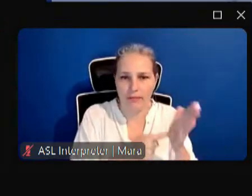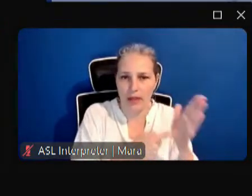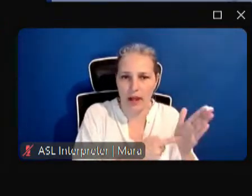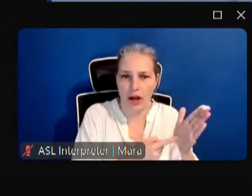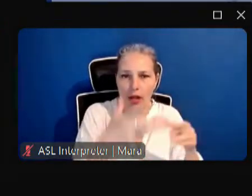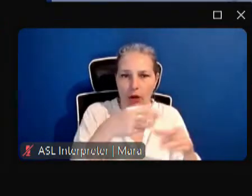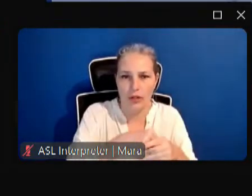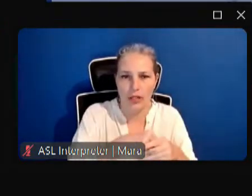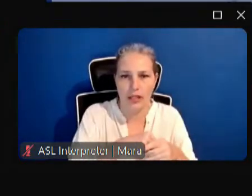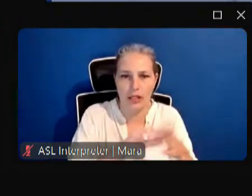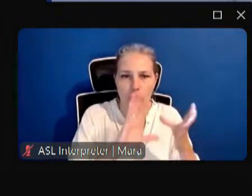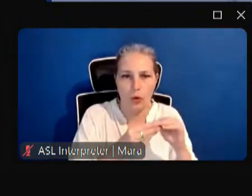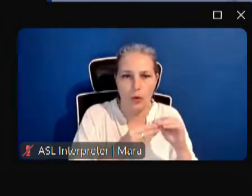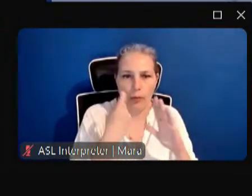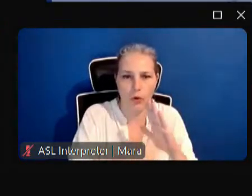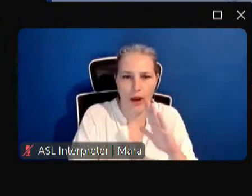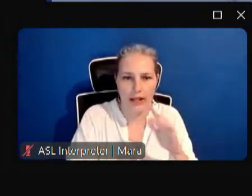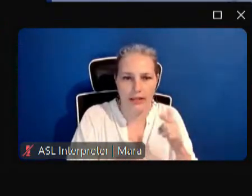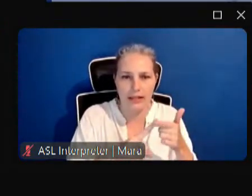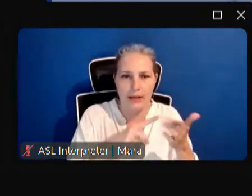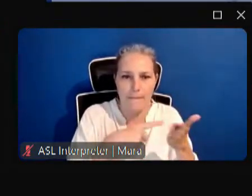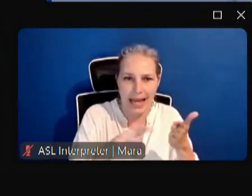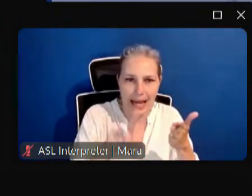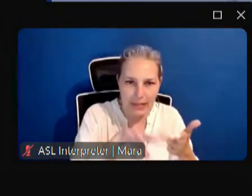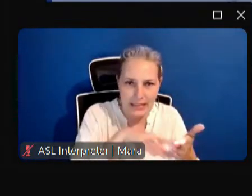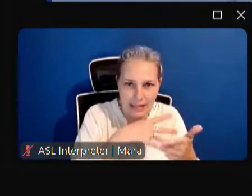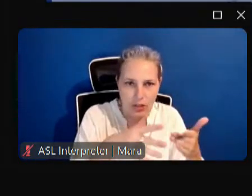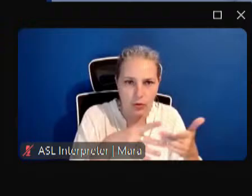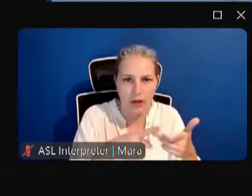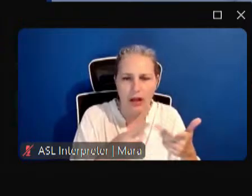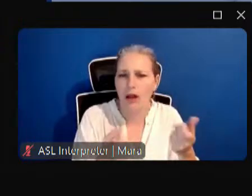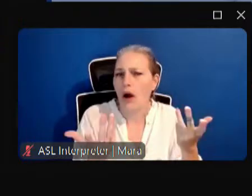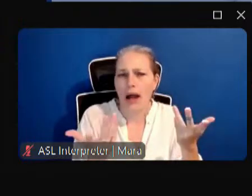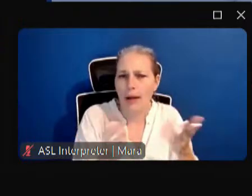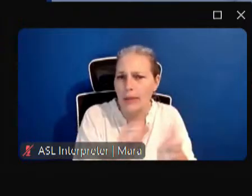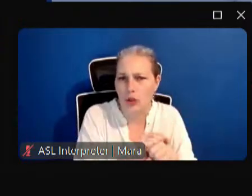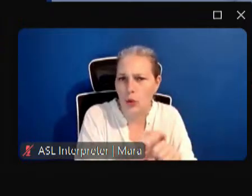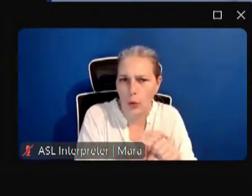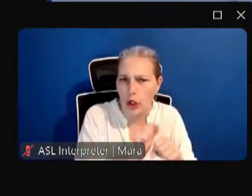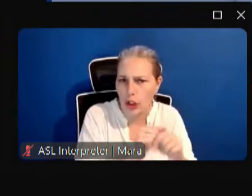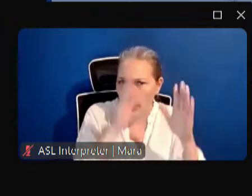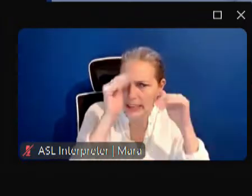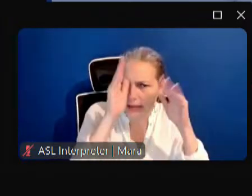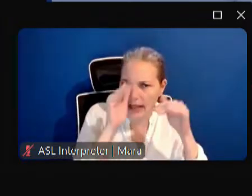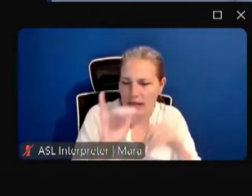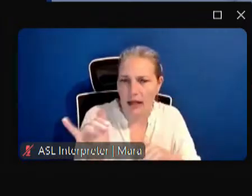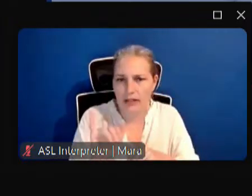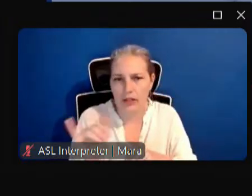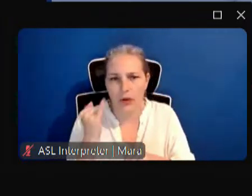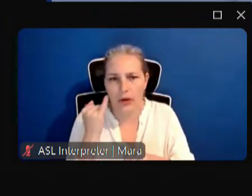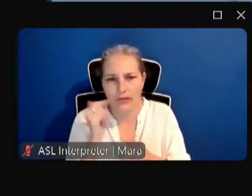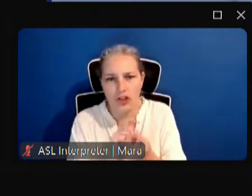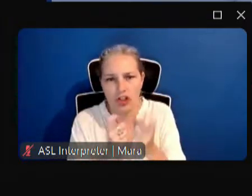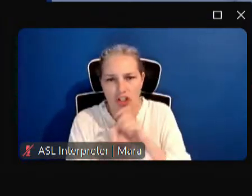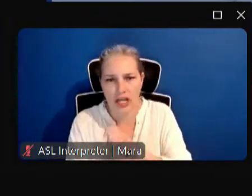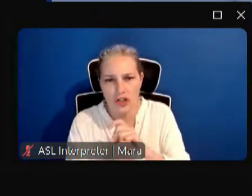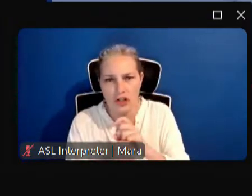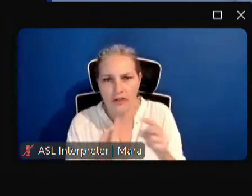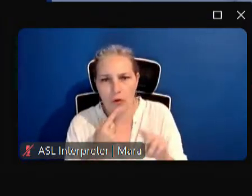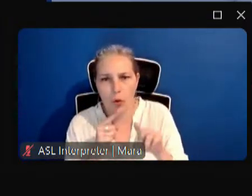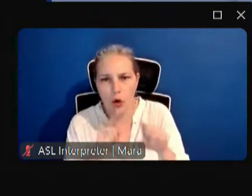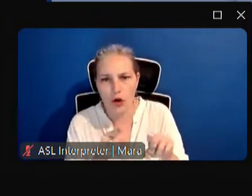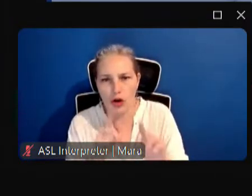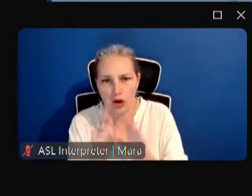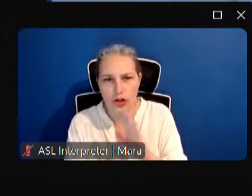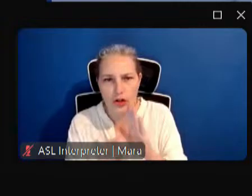payment schedule, the scope of the work that you're signing up for, and a change of order terms. You want to understand the timeline